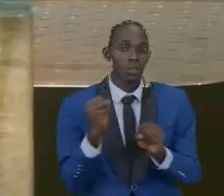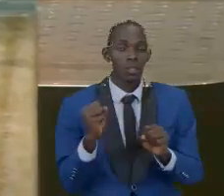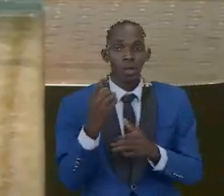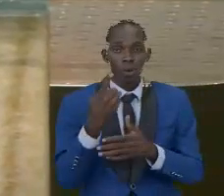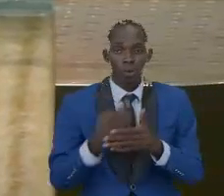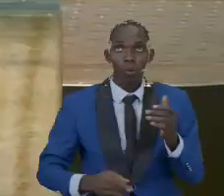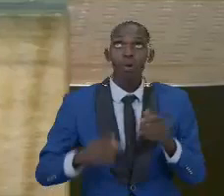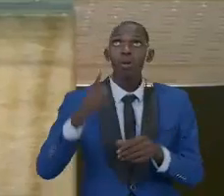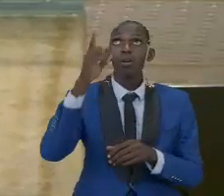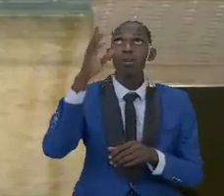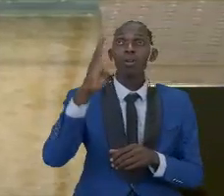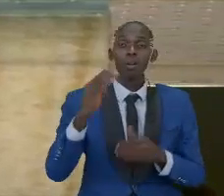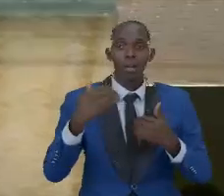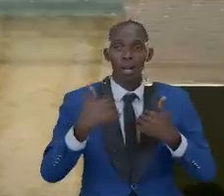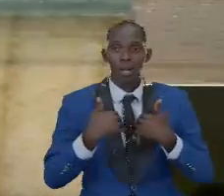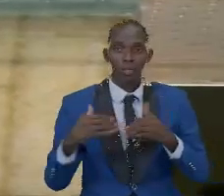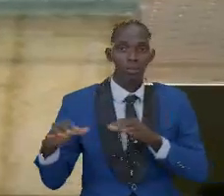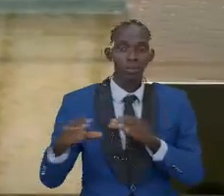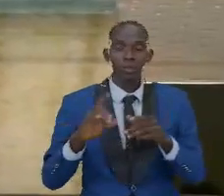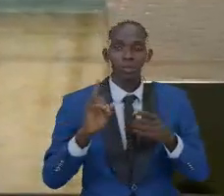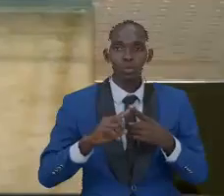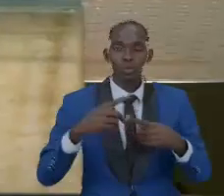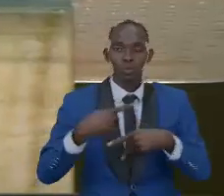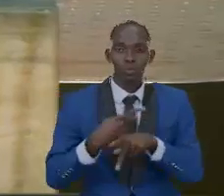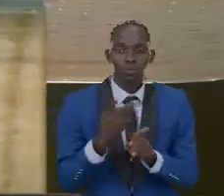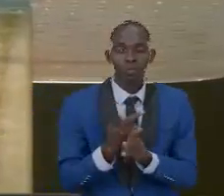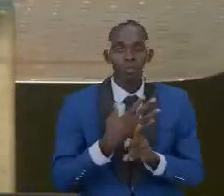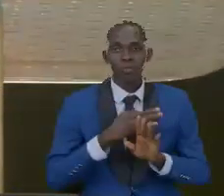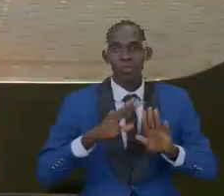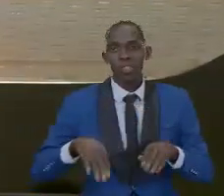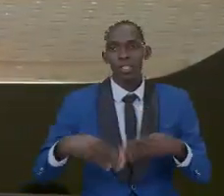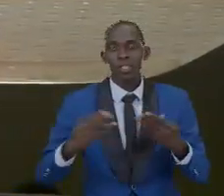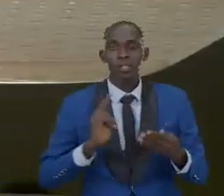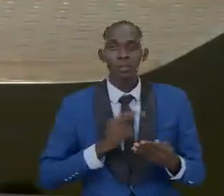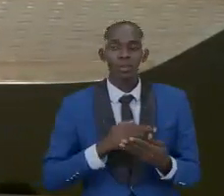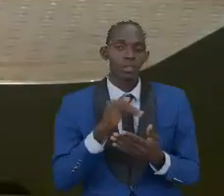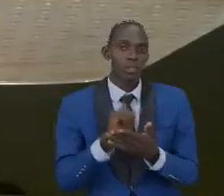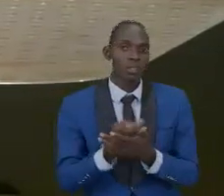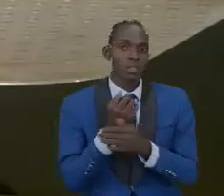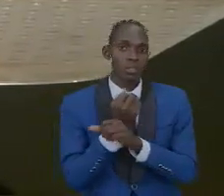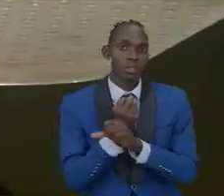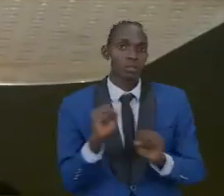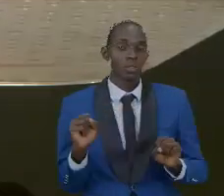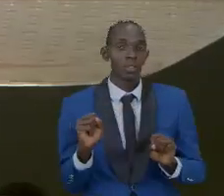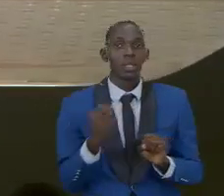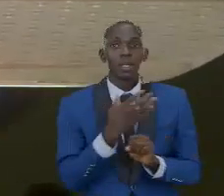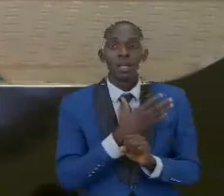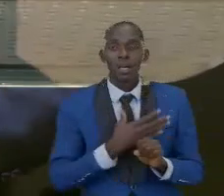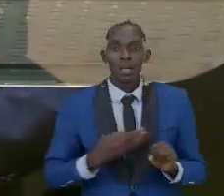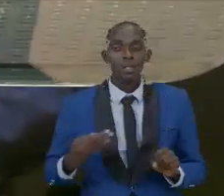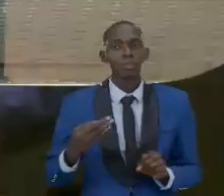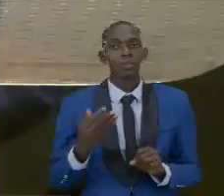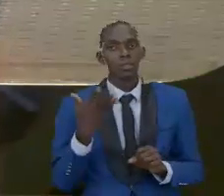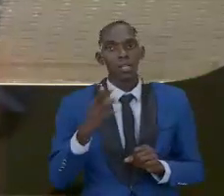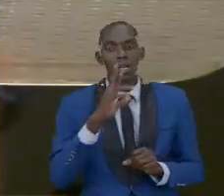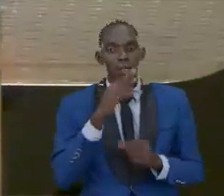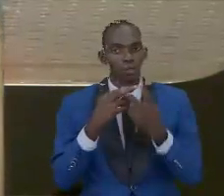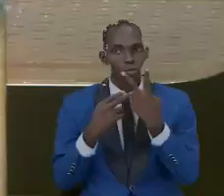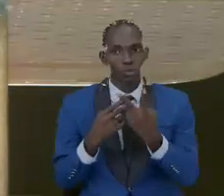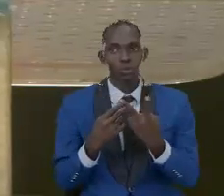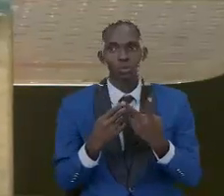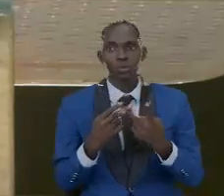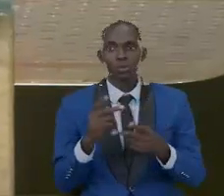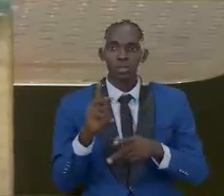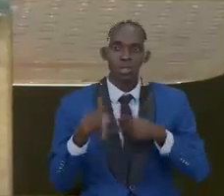has done to produce and to grant us that justification and then there are two sets of people